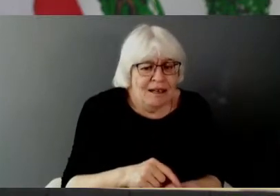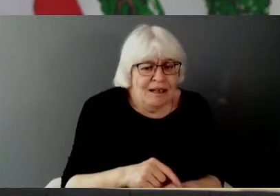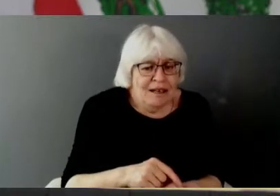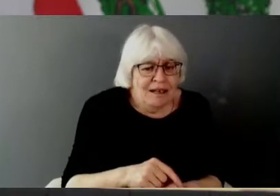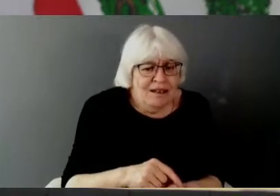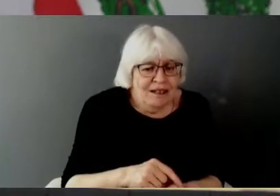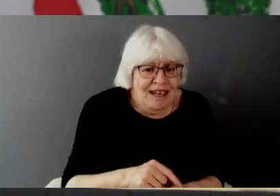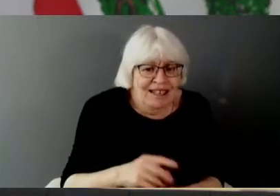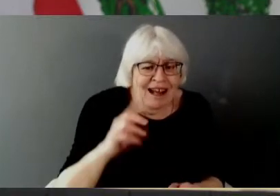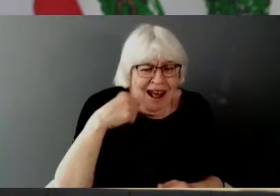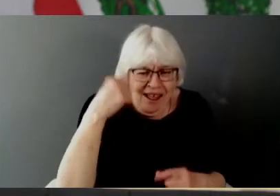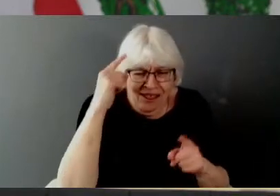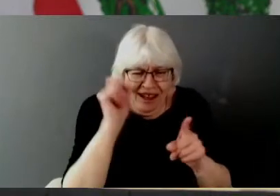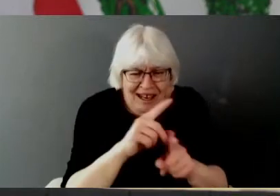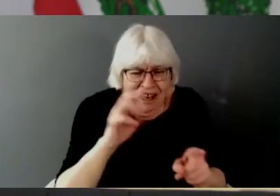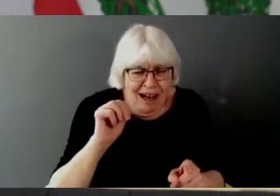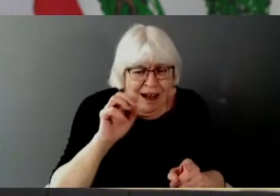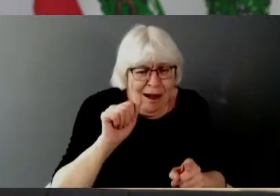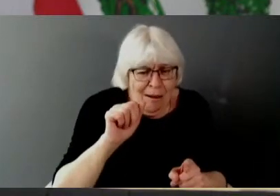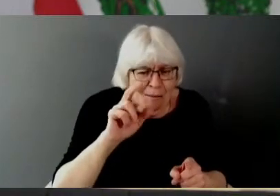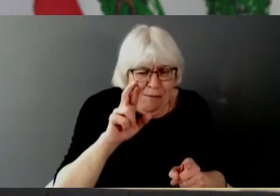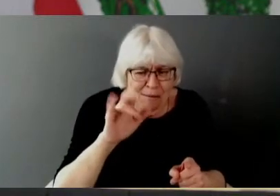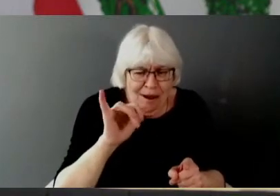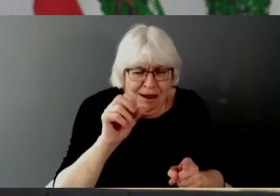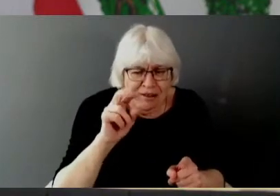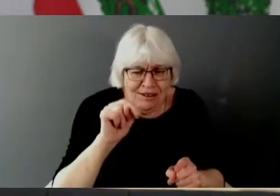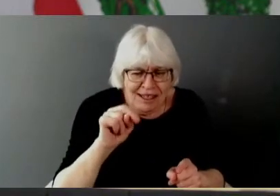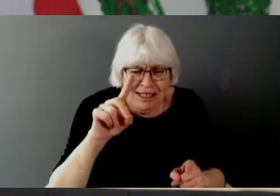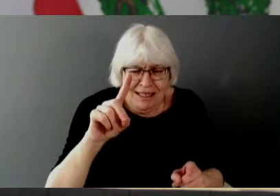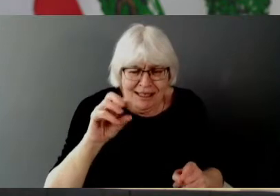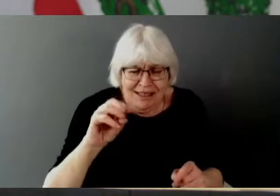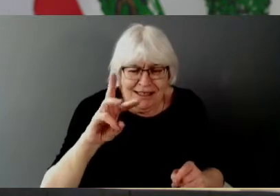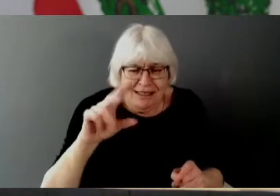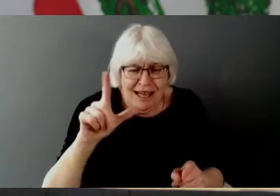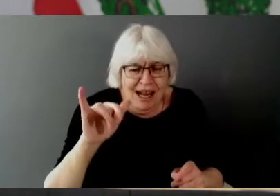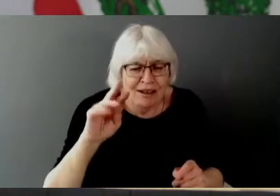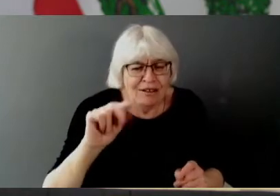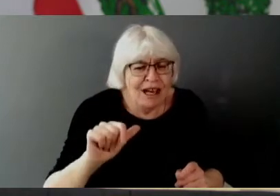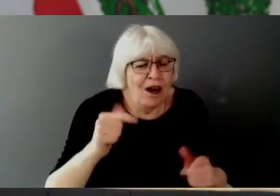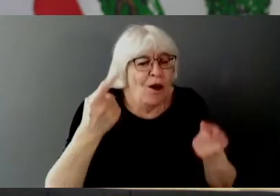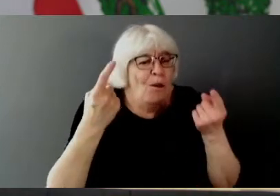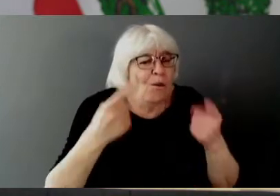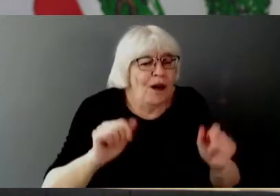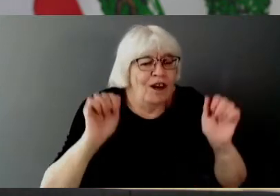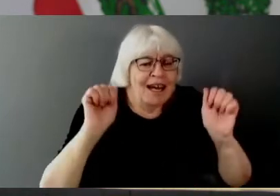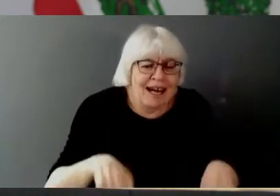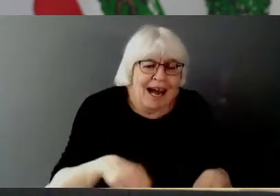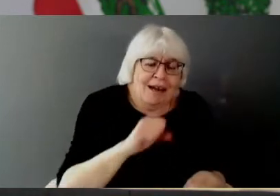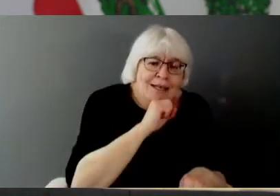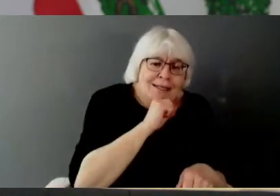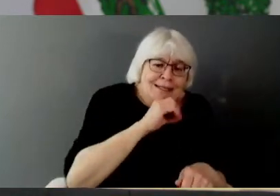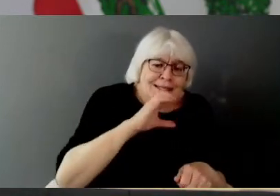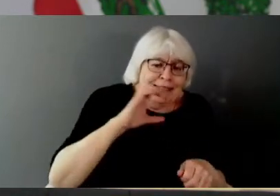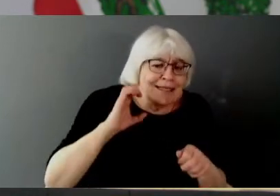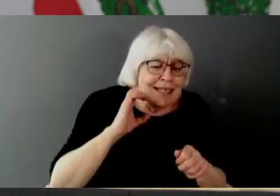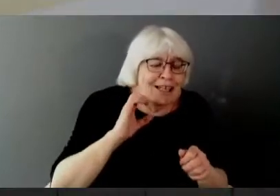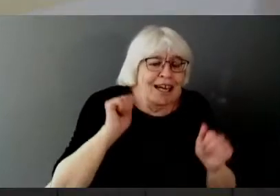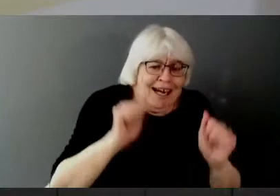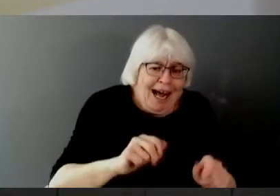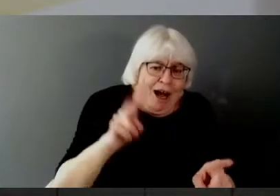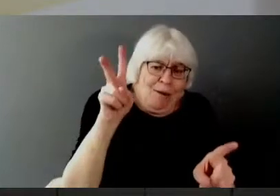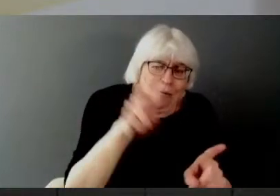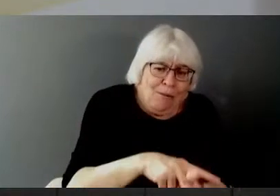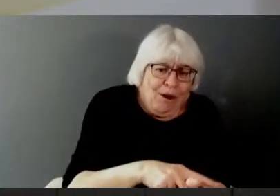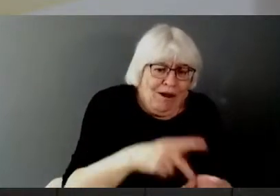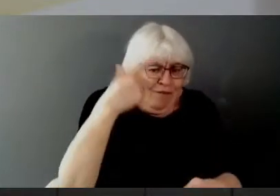at home can start booking appointments for vaccinations? When and how? So, hi, Dave. I'll just